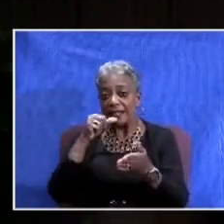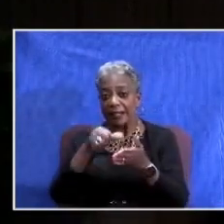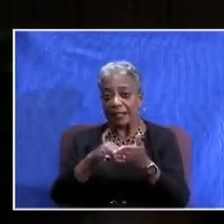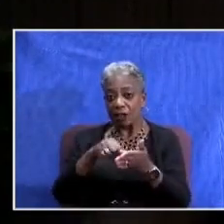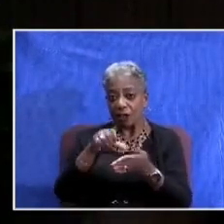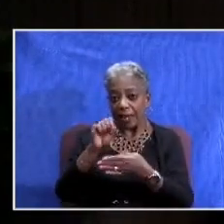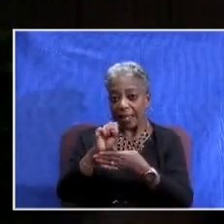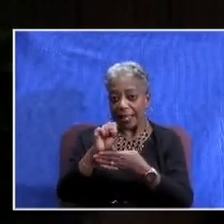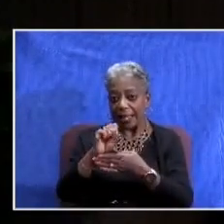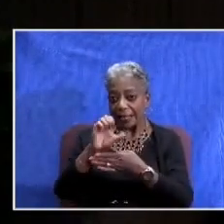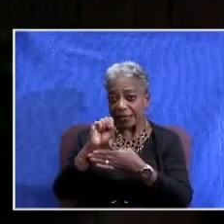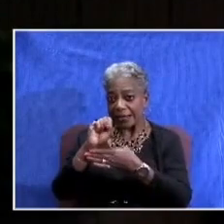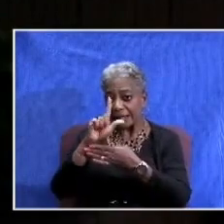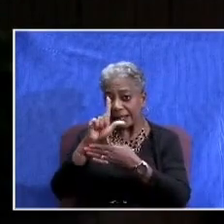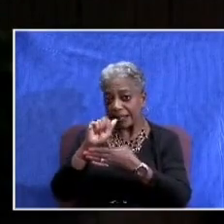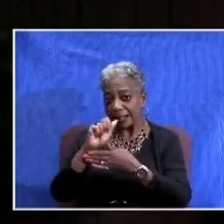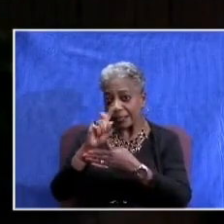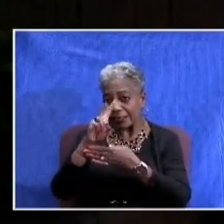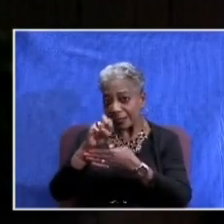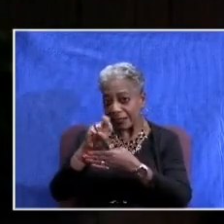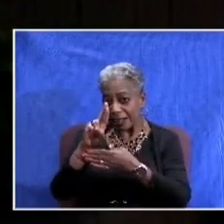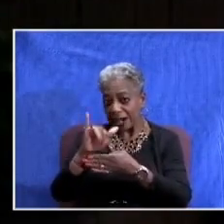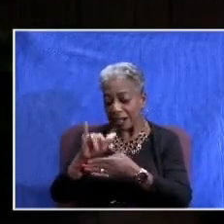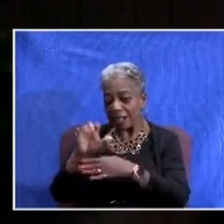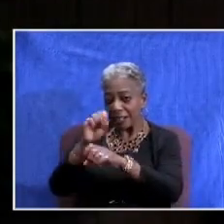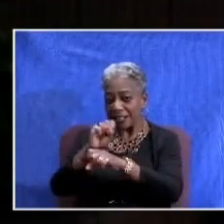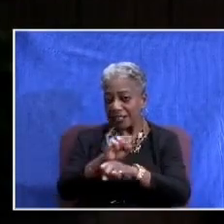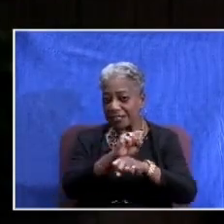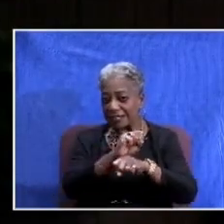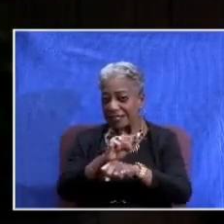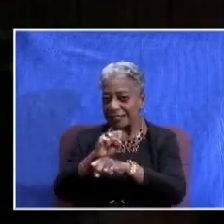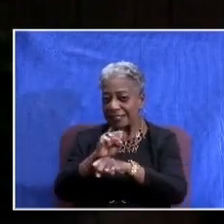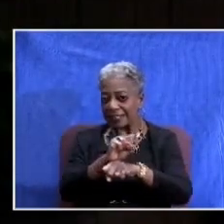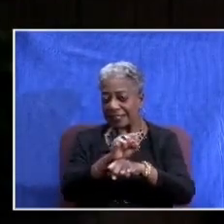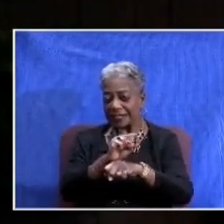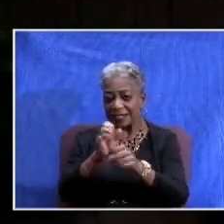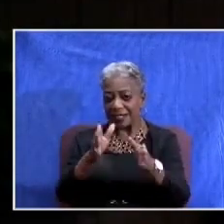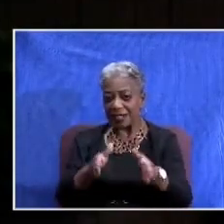slavery. You walked 246 years and didn't get a paycheck.